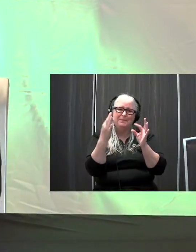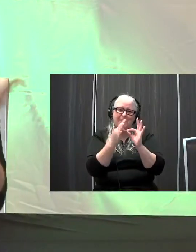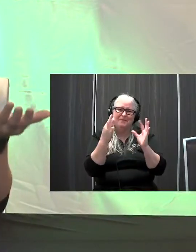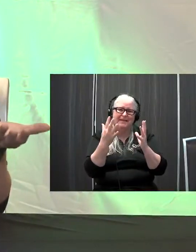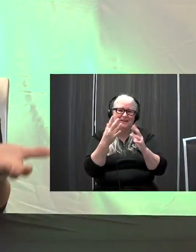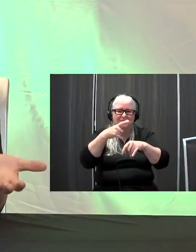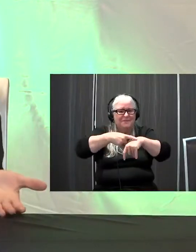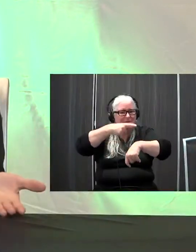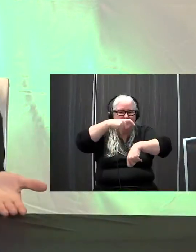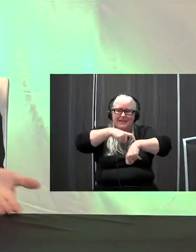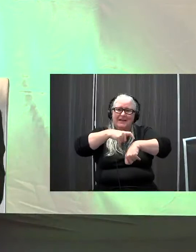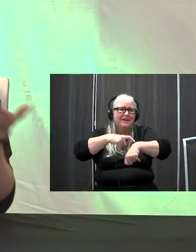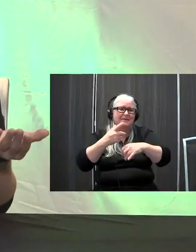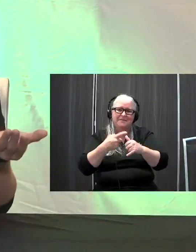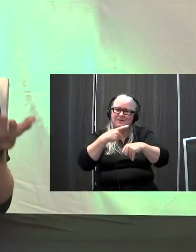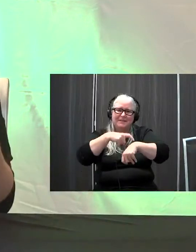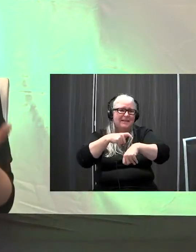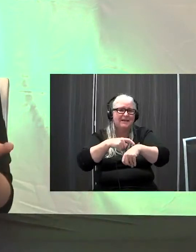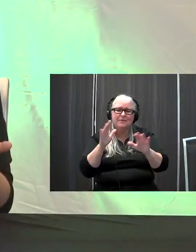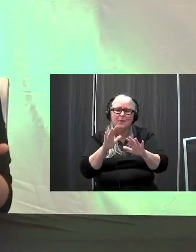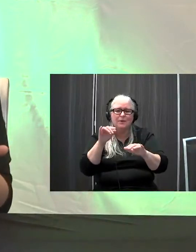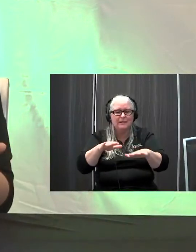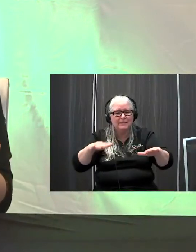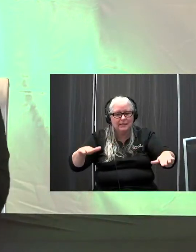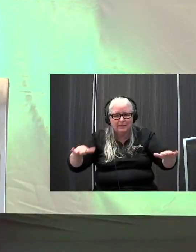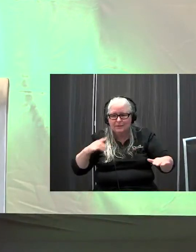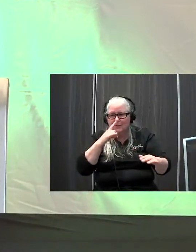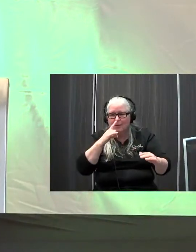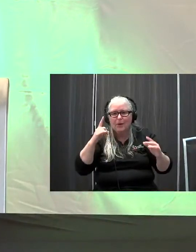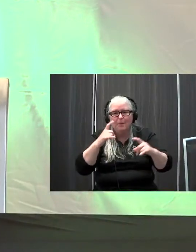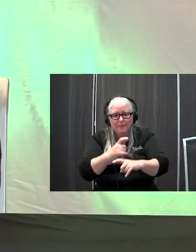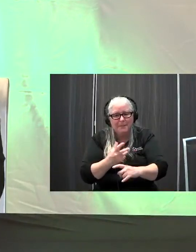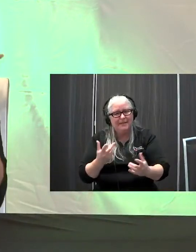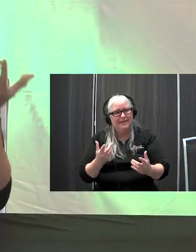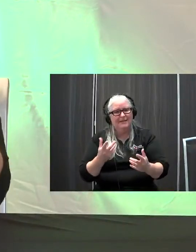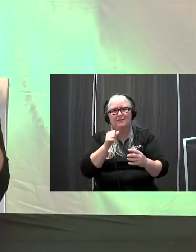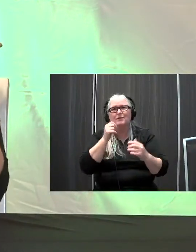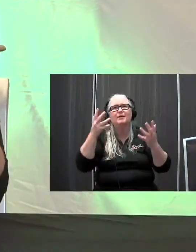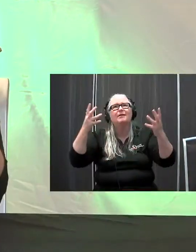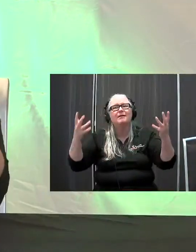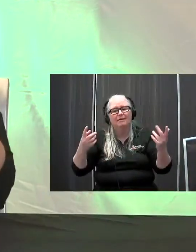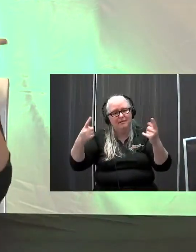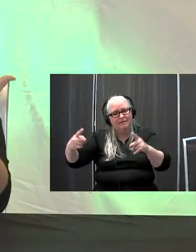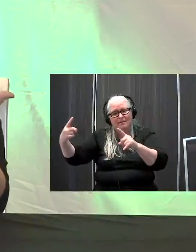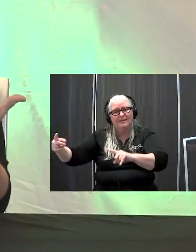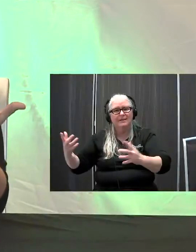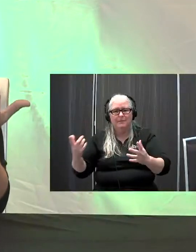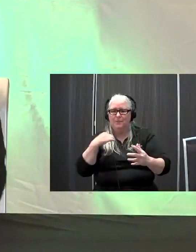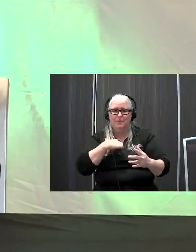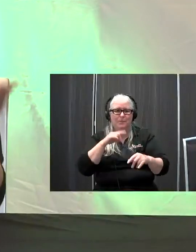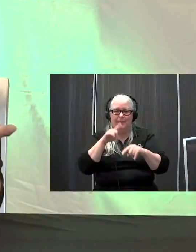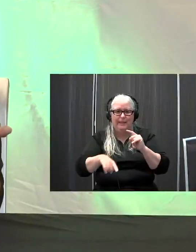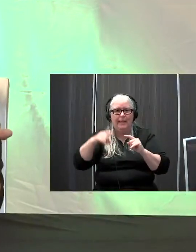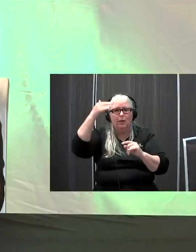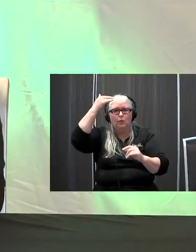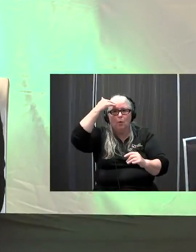Yeah. These kids are really complex. There's a lot going on. We can't possibly know what's going on inside them at